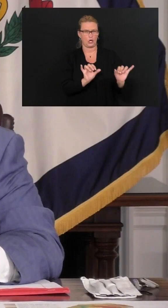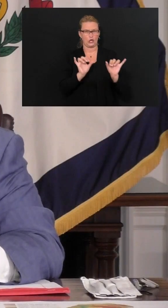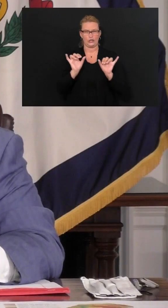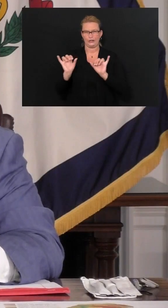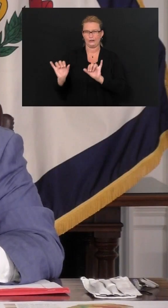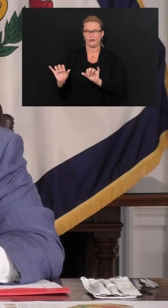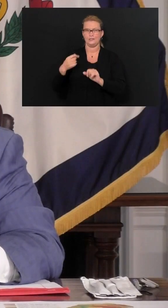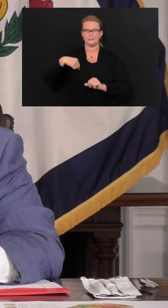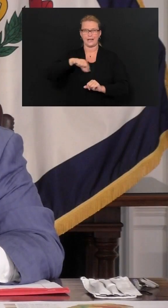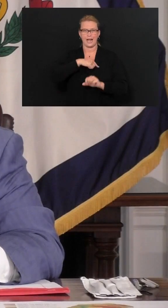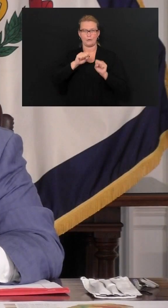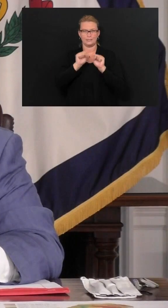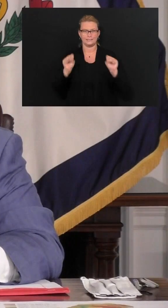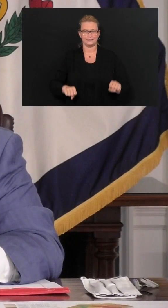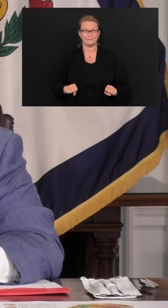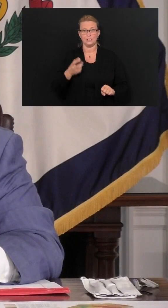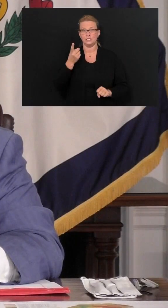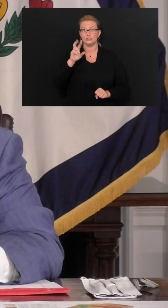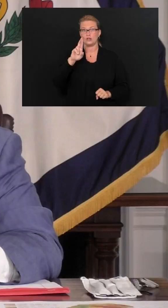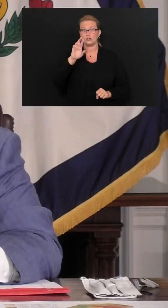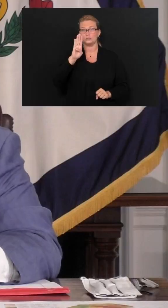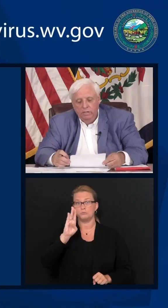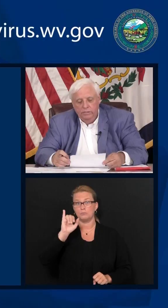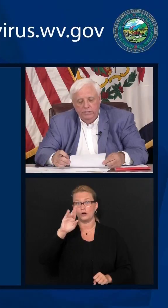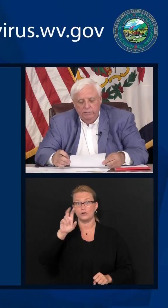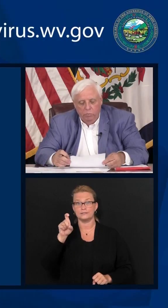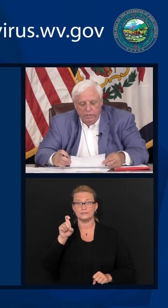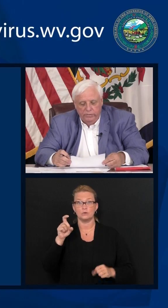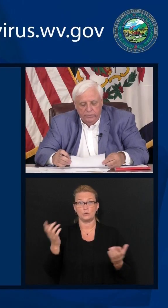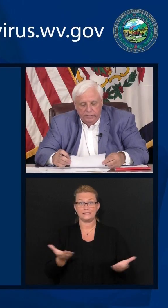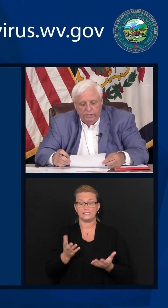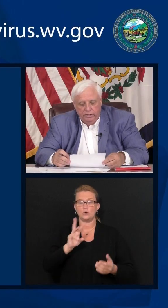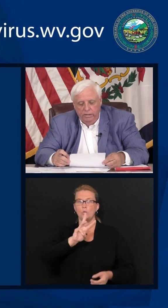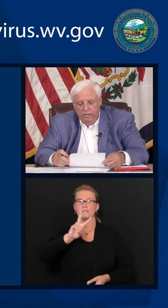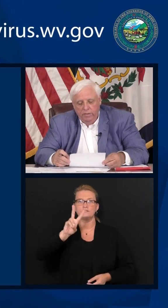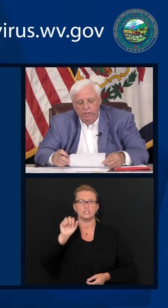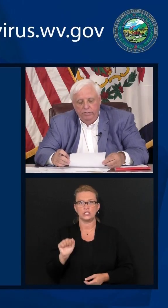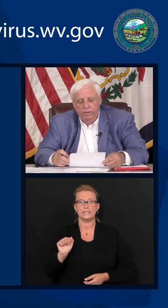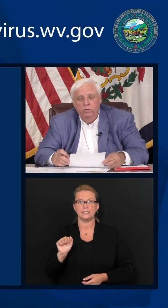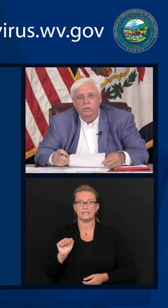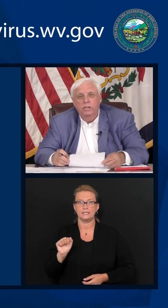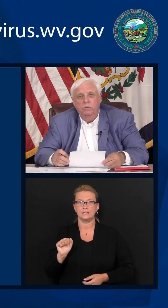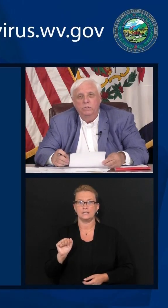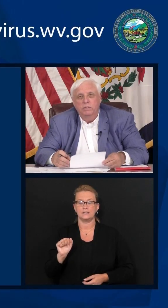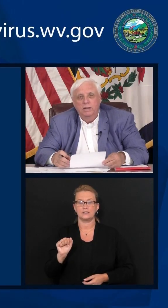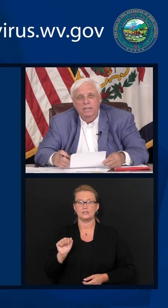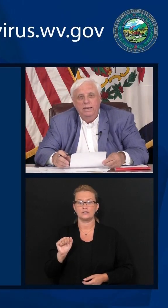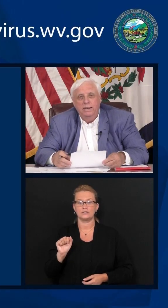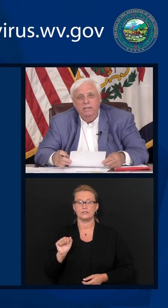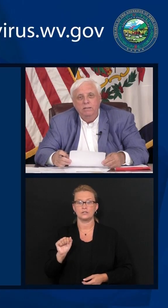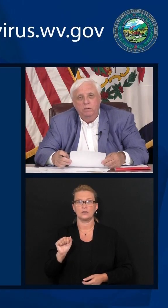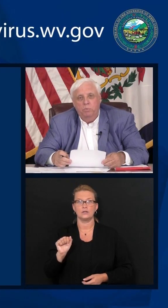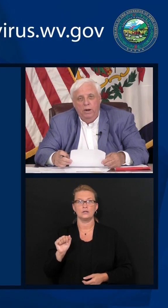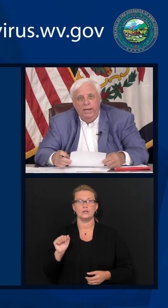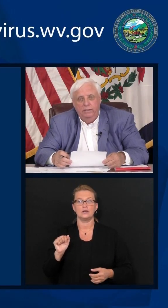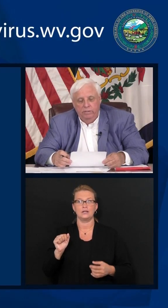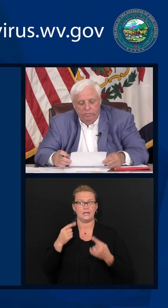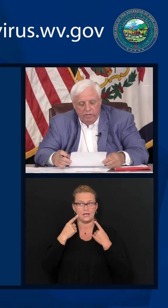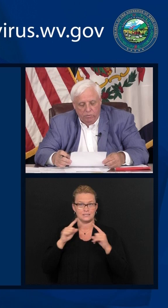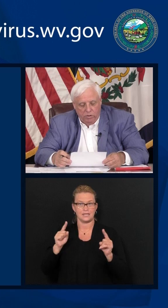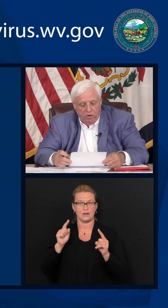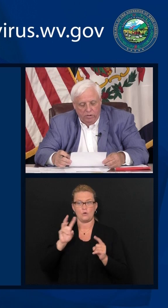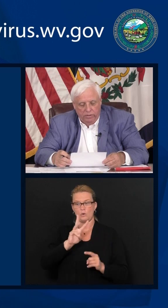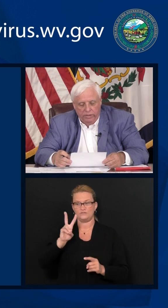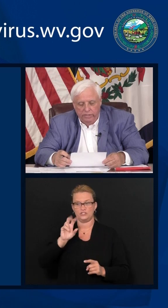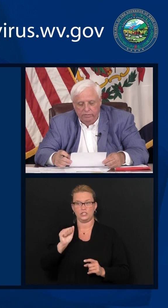system. Dr. Burks, when she was here, she said West Virginia, that she was leading the practice